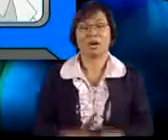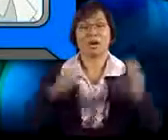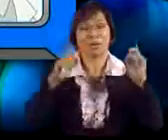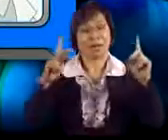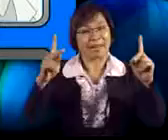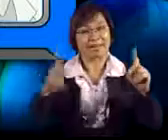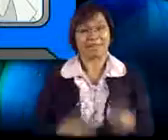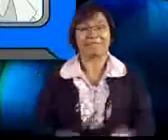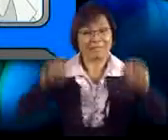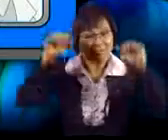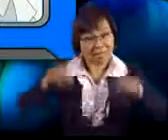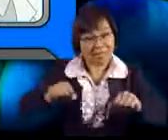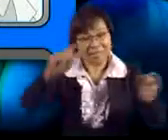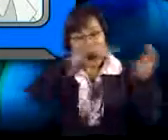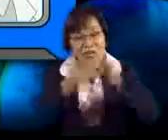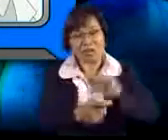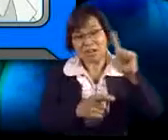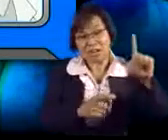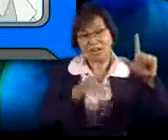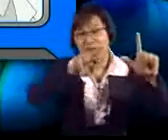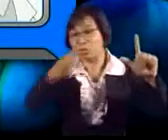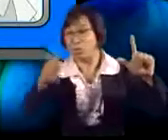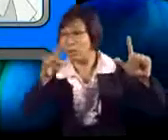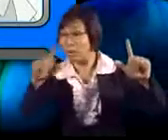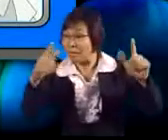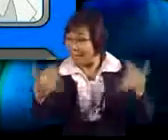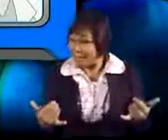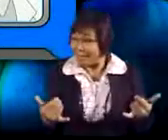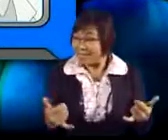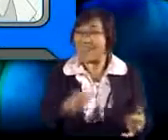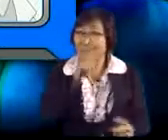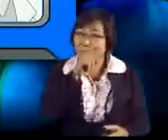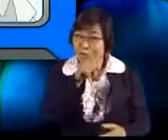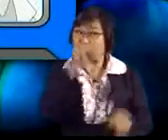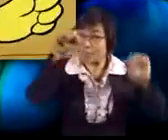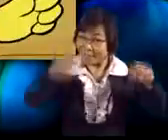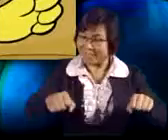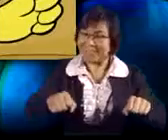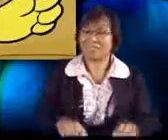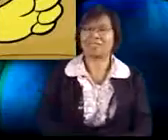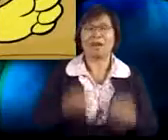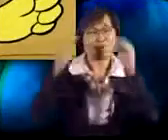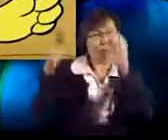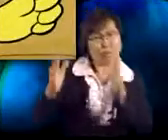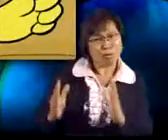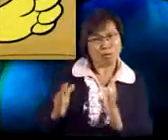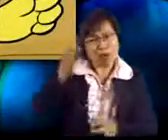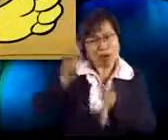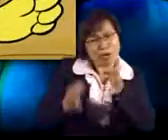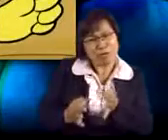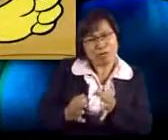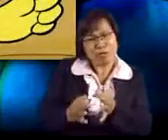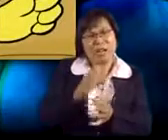Okay, can't you convert liters to milliliters now? I'm sure you could. Prof, if